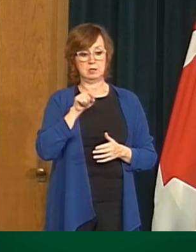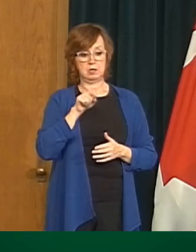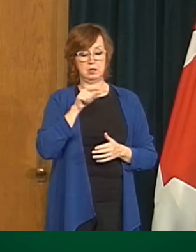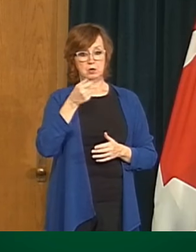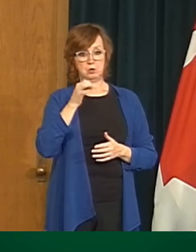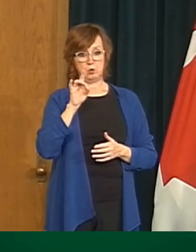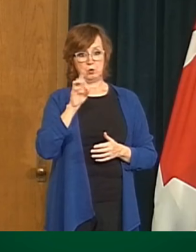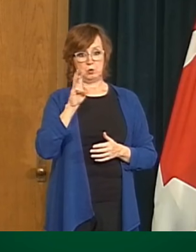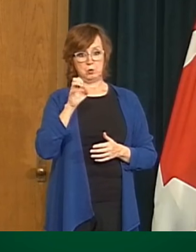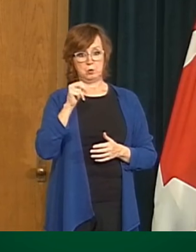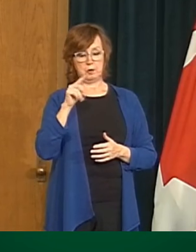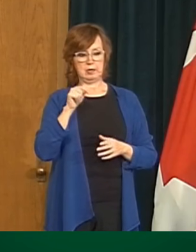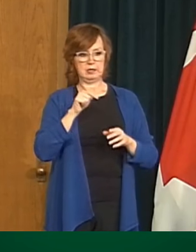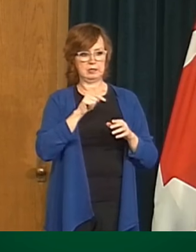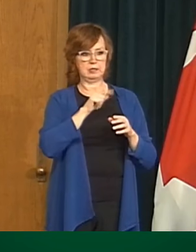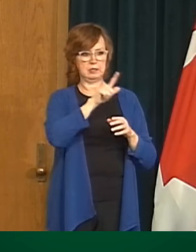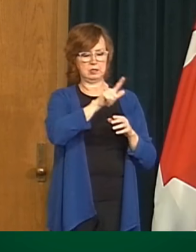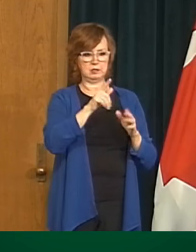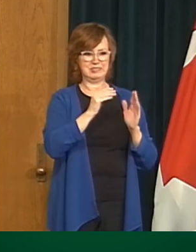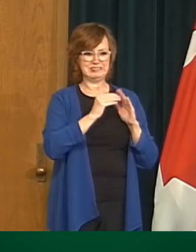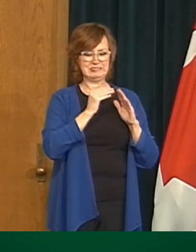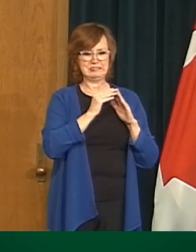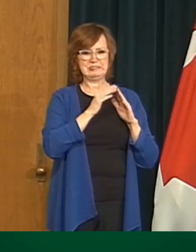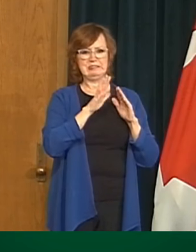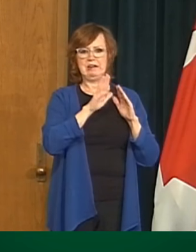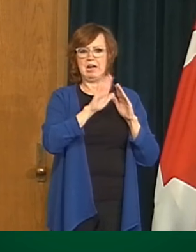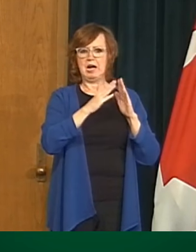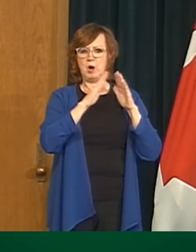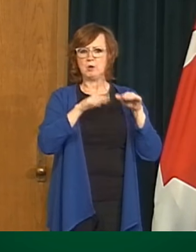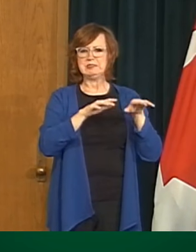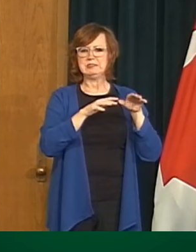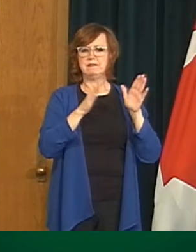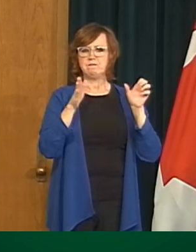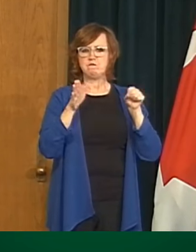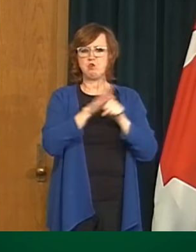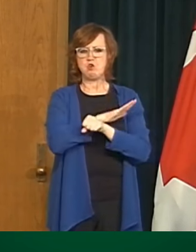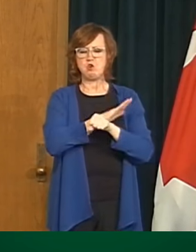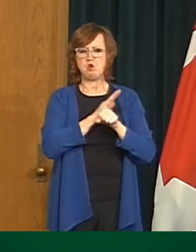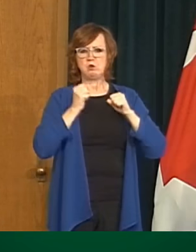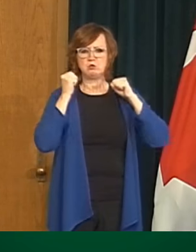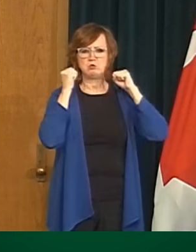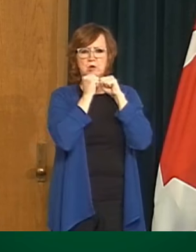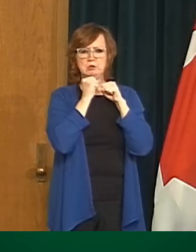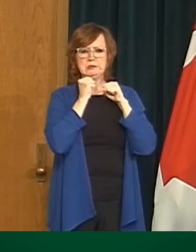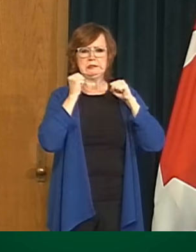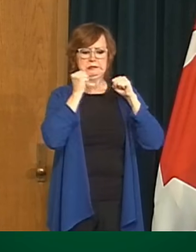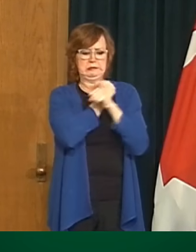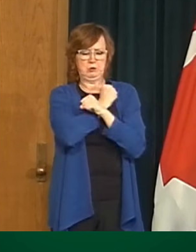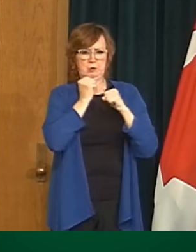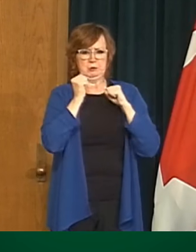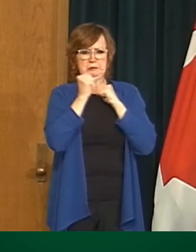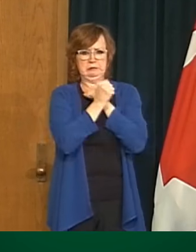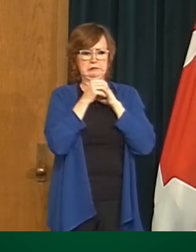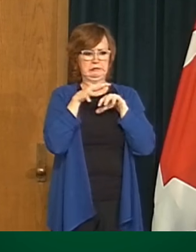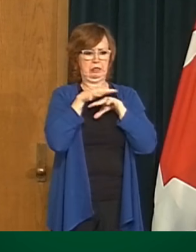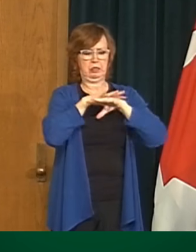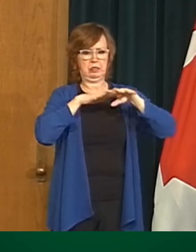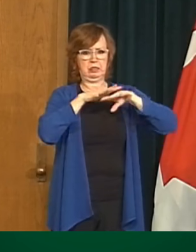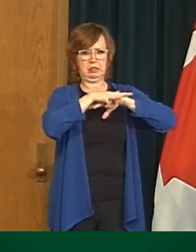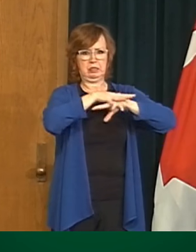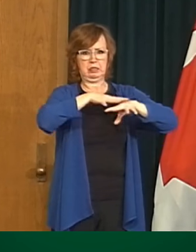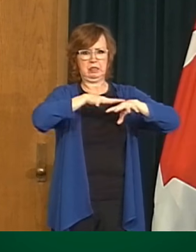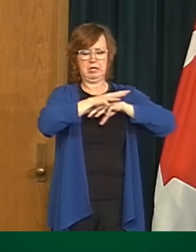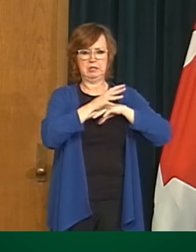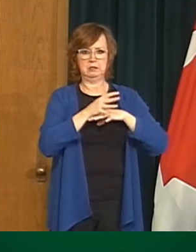that overcrowded housing is a big issue, and that's probably right across the board. What numbers are you looking at for trying to